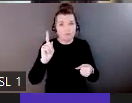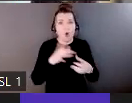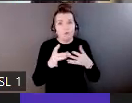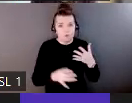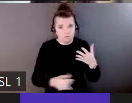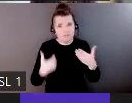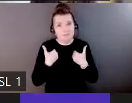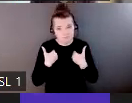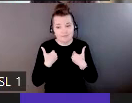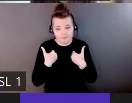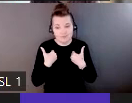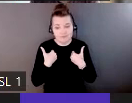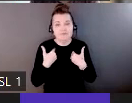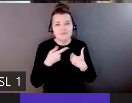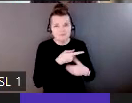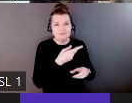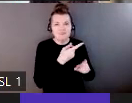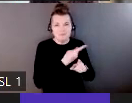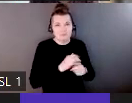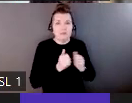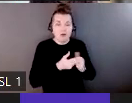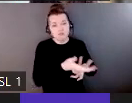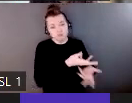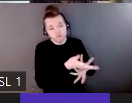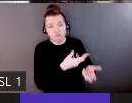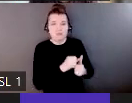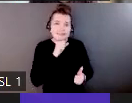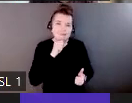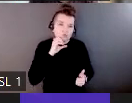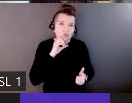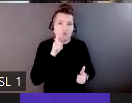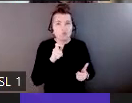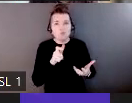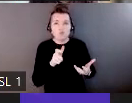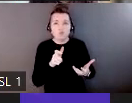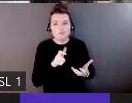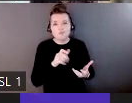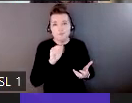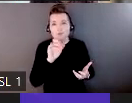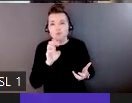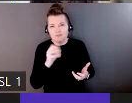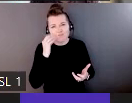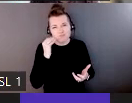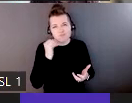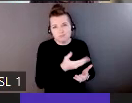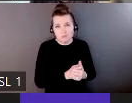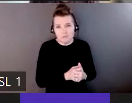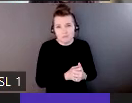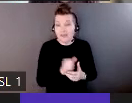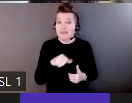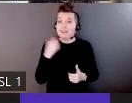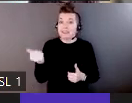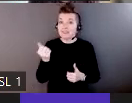how to deal with vulnerable adults and elders. Thank you. Next question. A few people again have